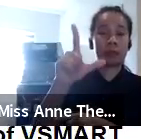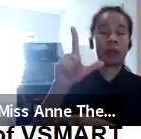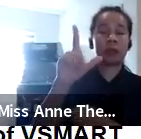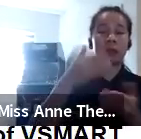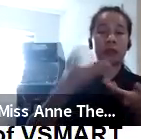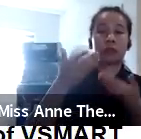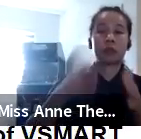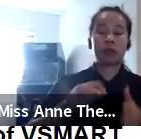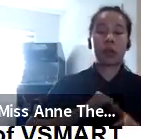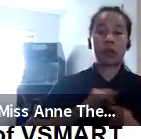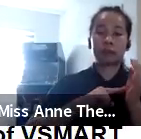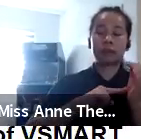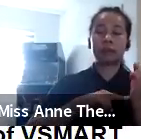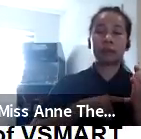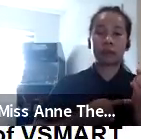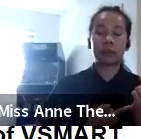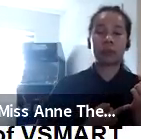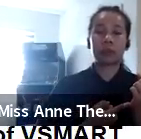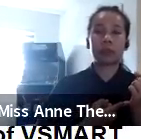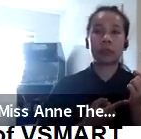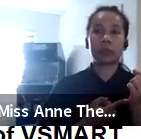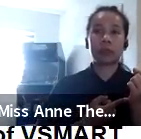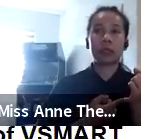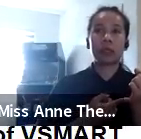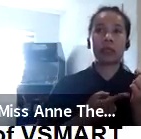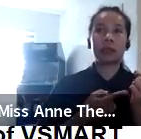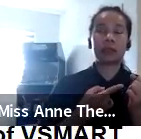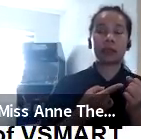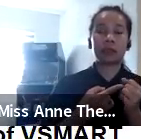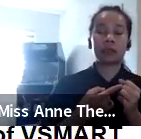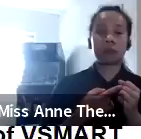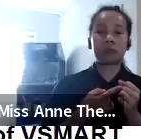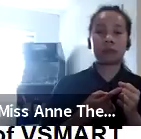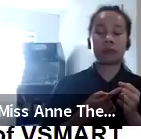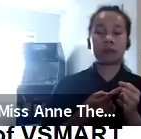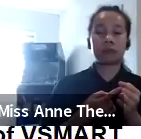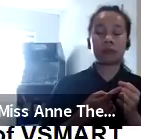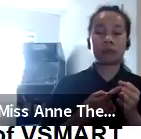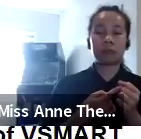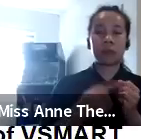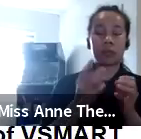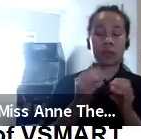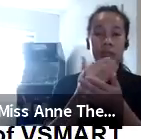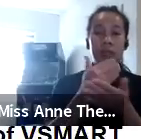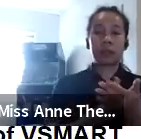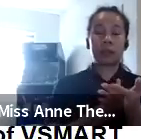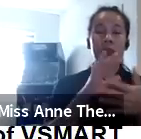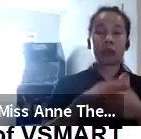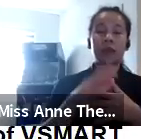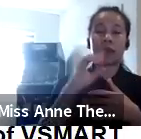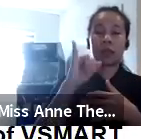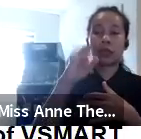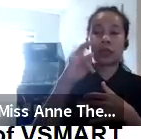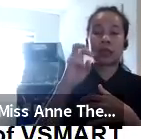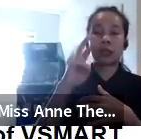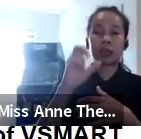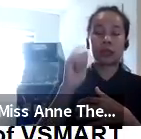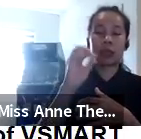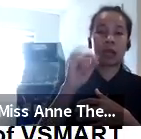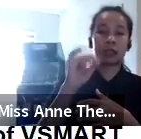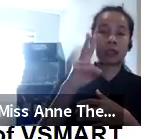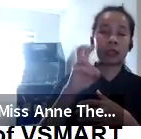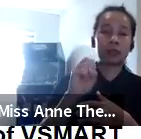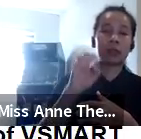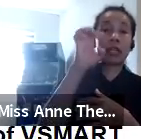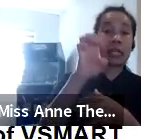of Vsmart learning management system. I contributed and pioneered in the development of the interactive e-textbooks in the Philippines.